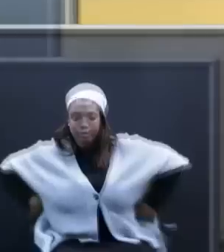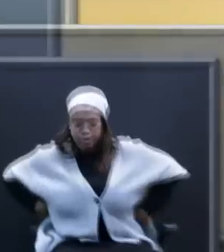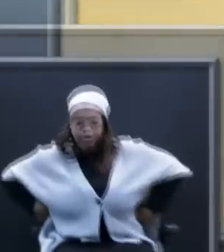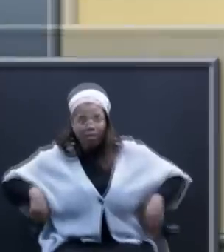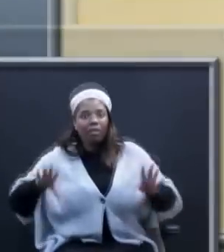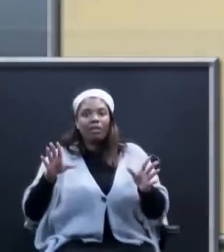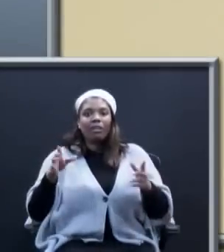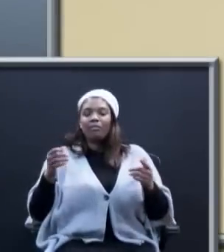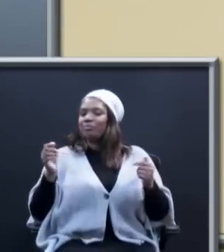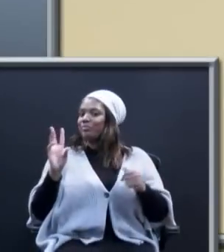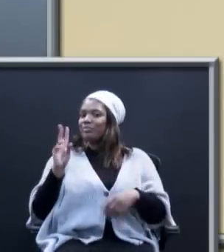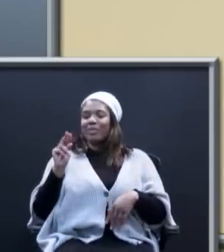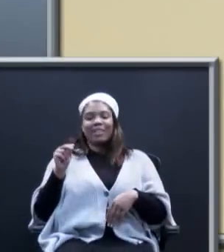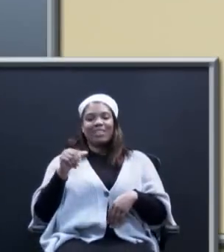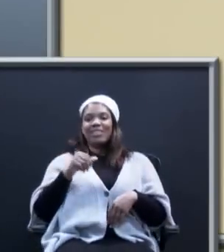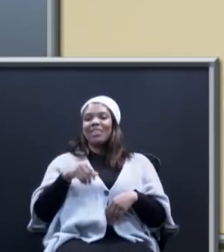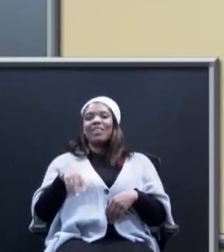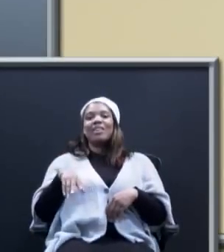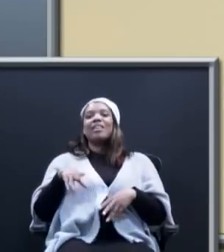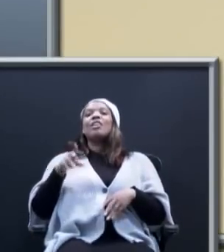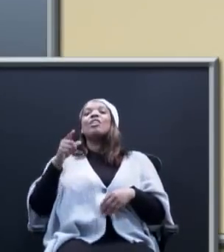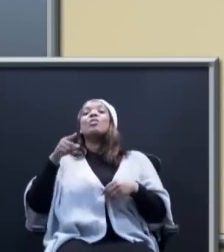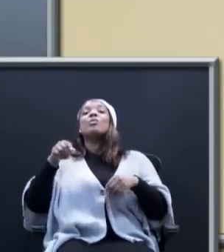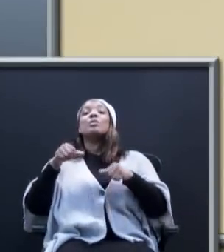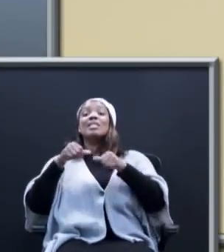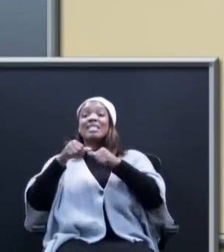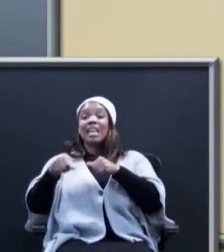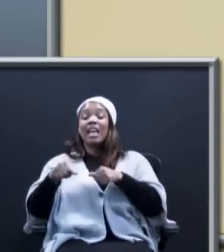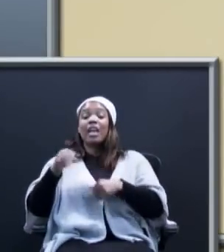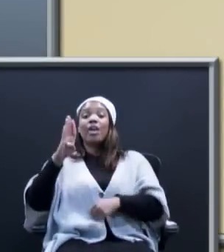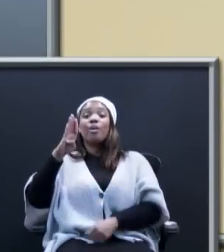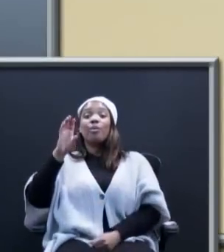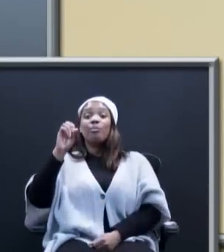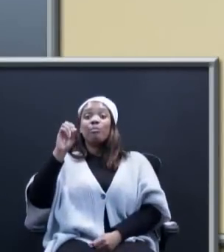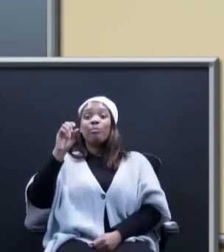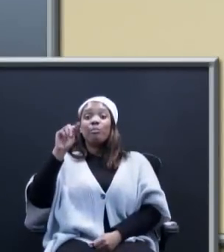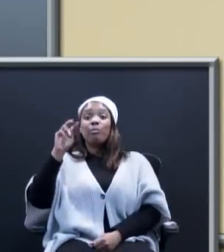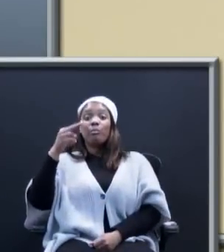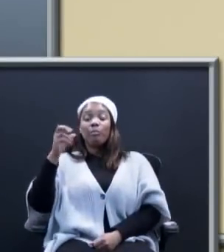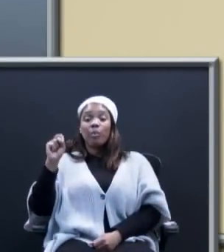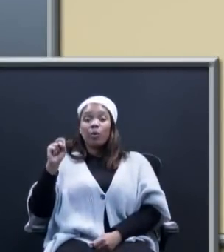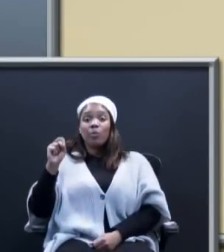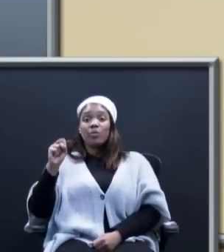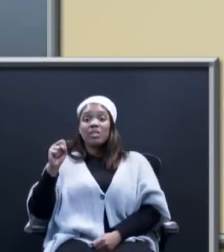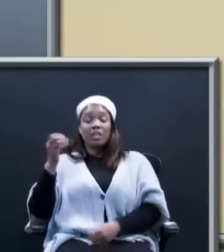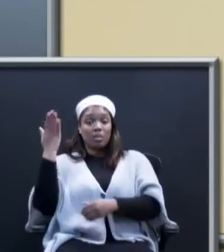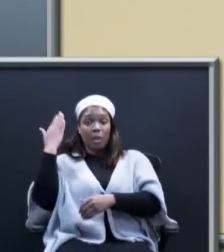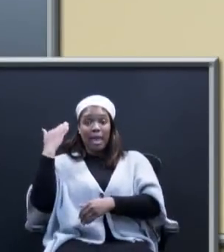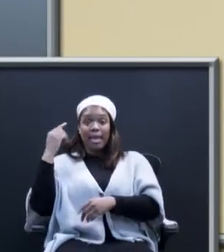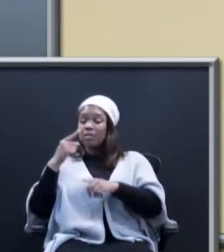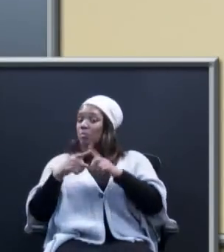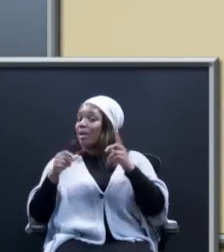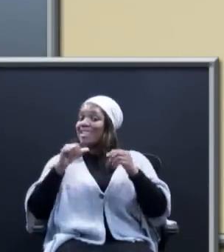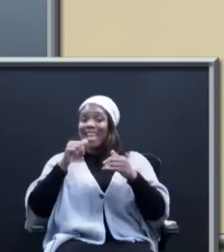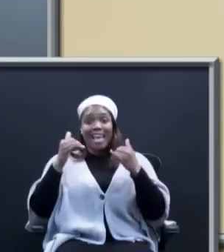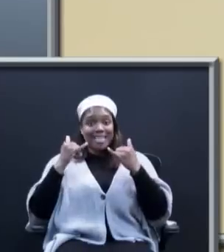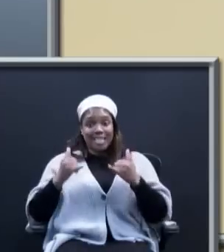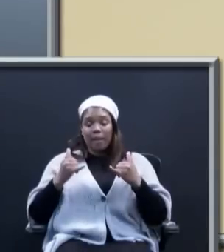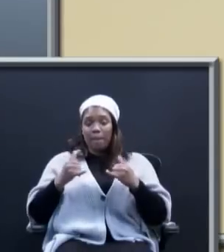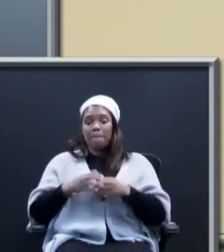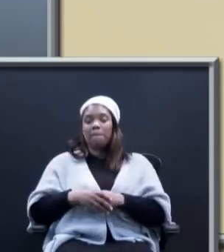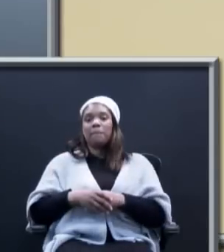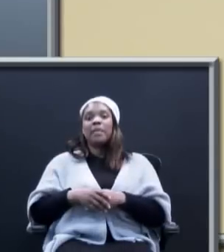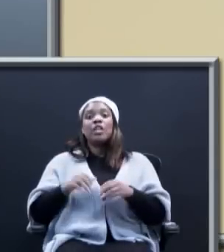are Israelites born shall dwell in booths. Uh-huh. That your generations may know that I made the children of Israel to dwell in